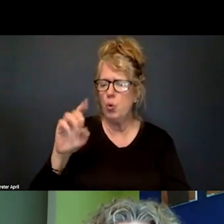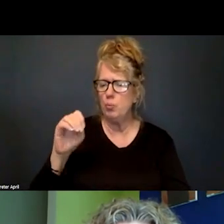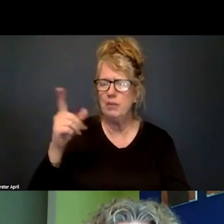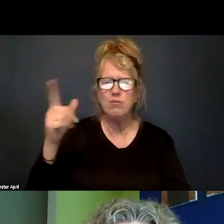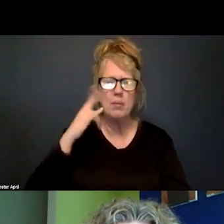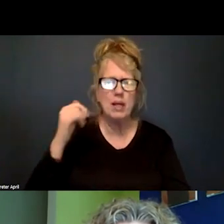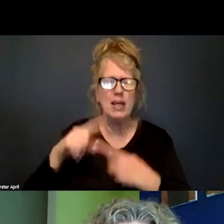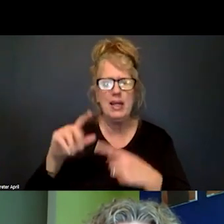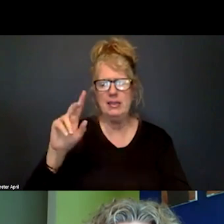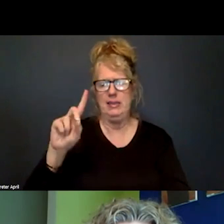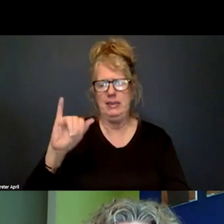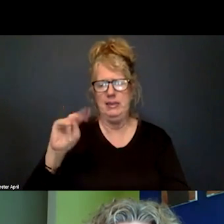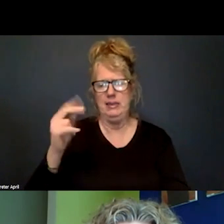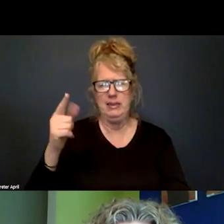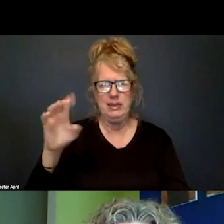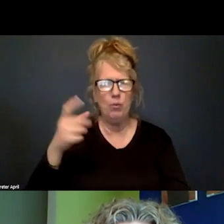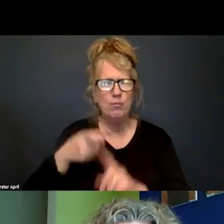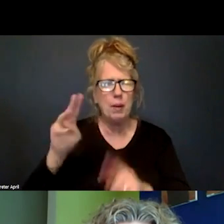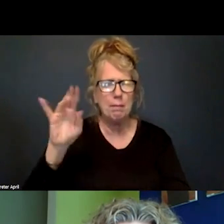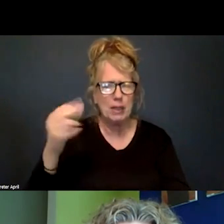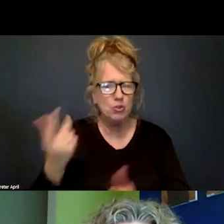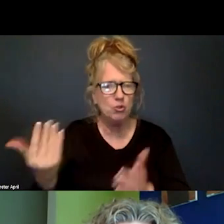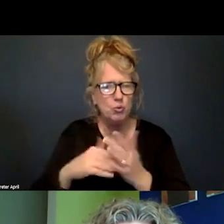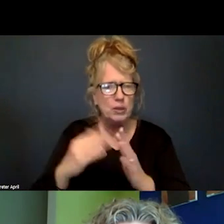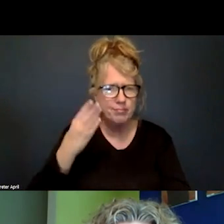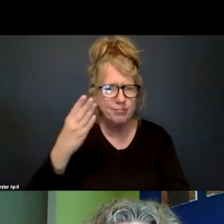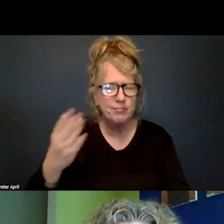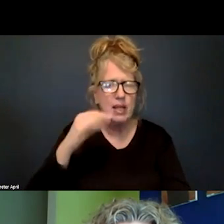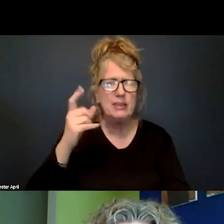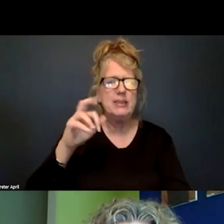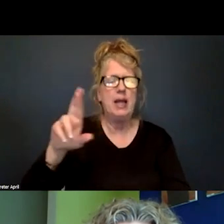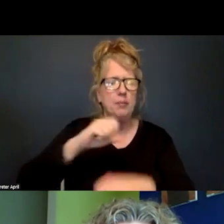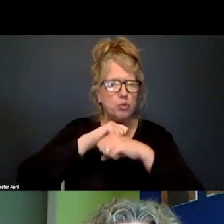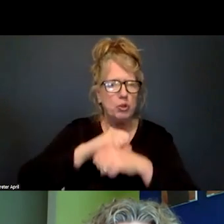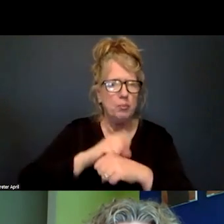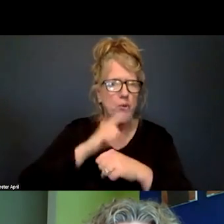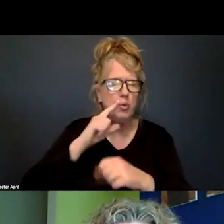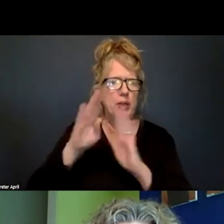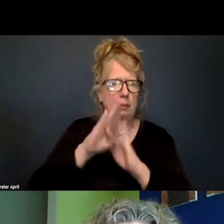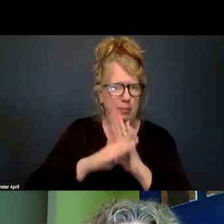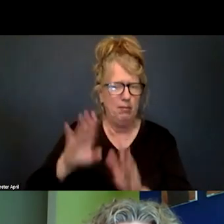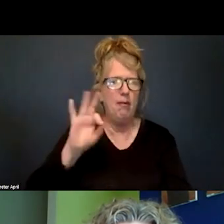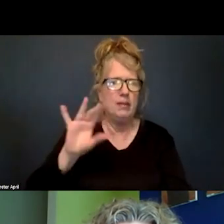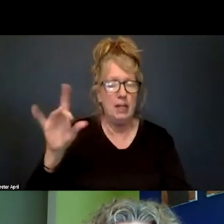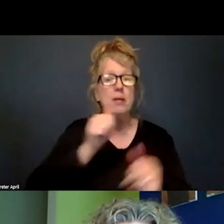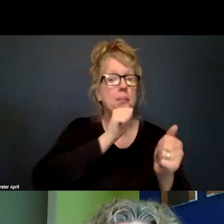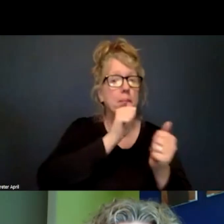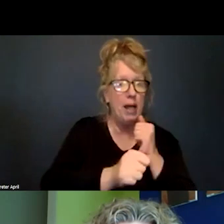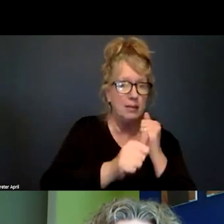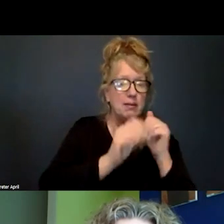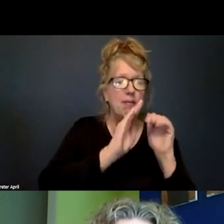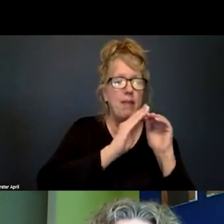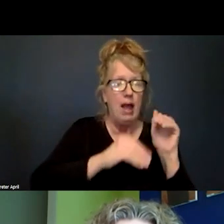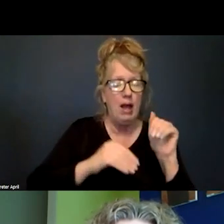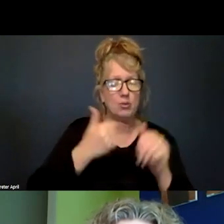from Michigan reintroduced the cybersecurity bill on 988. That did pass the House last Congress, but